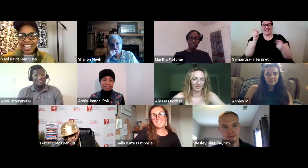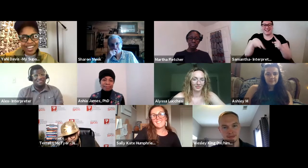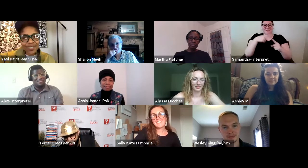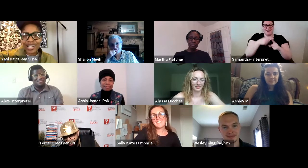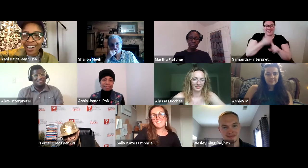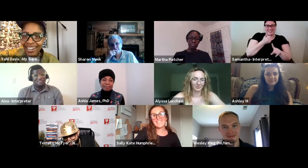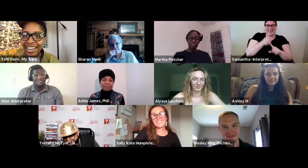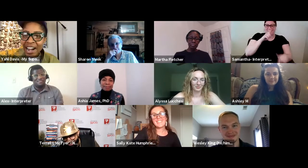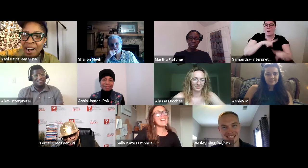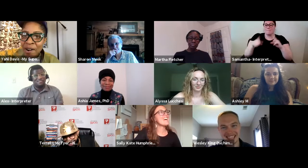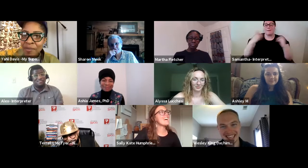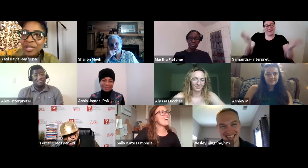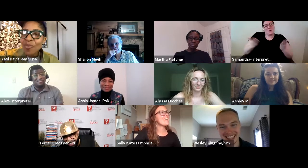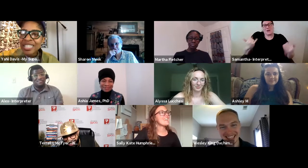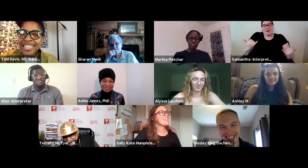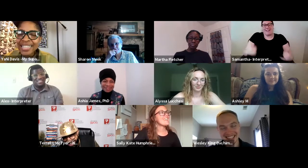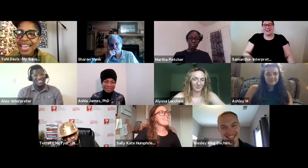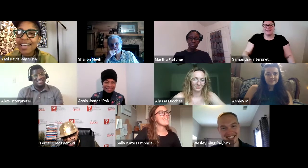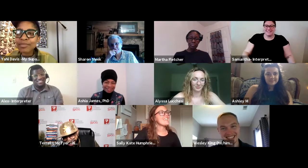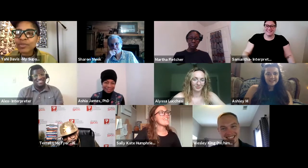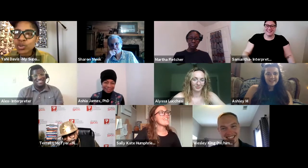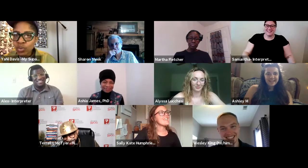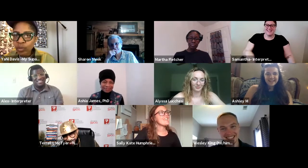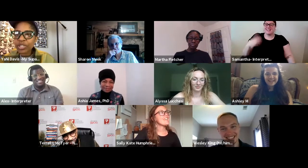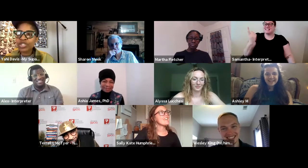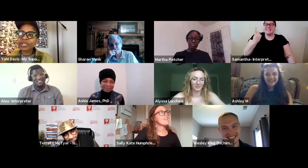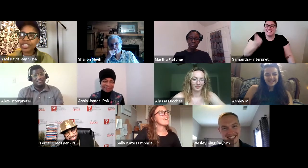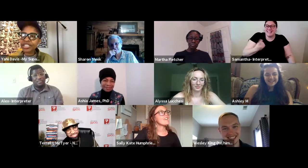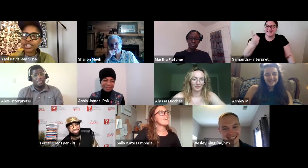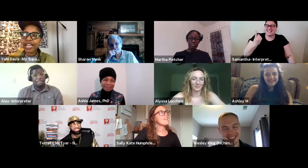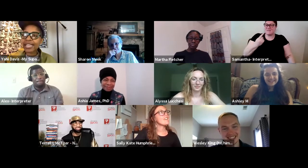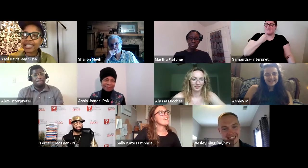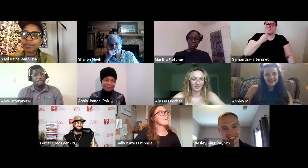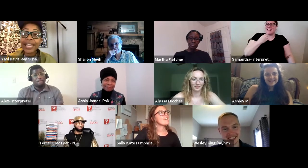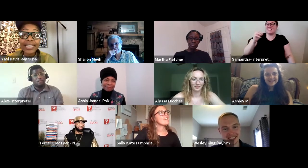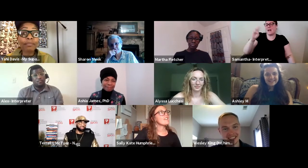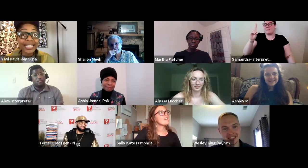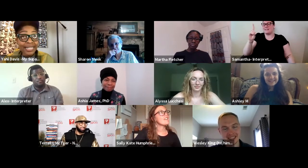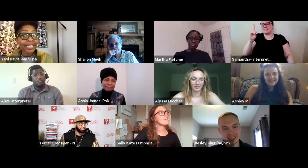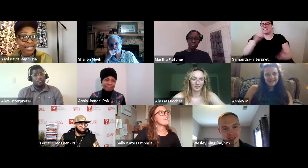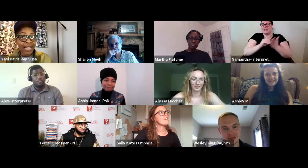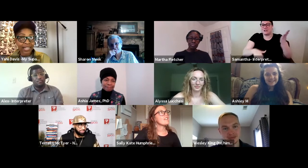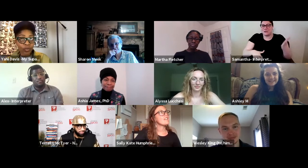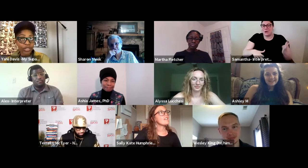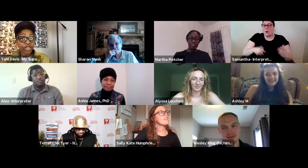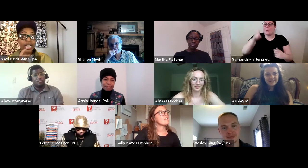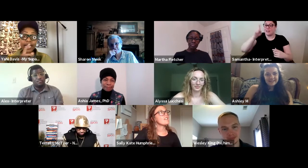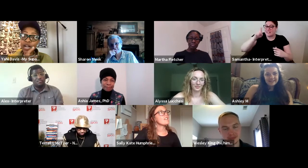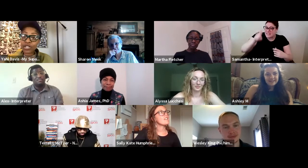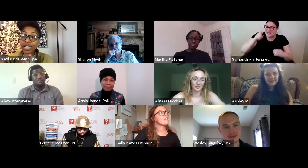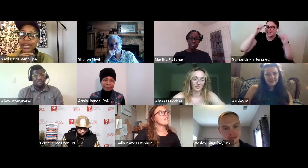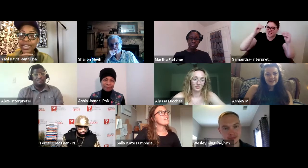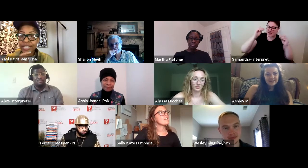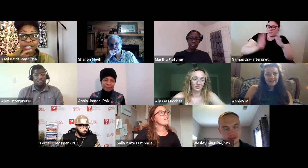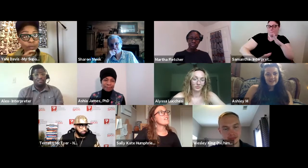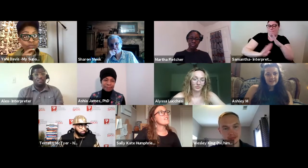but here we are. Someone said, as an MDiv student, we should be teaching at least basic sign language in